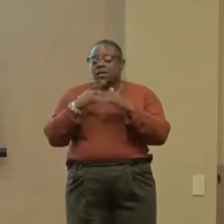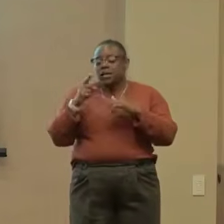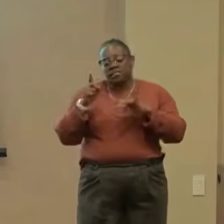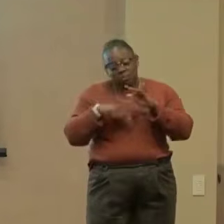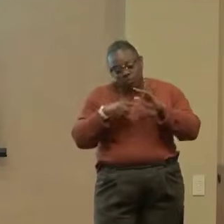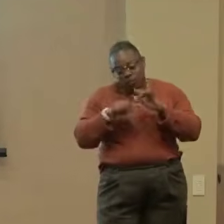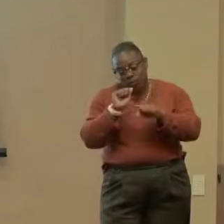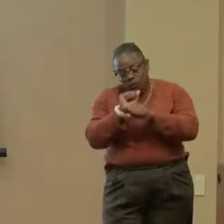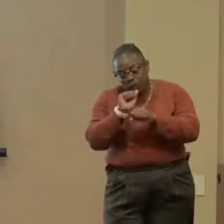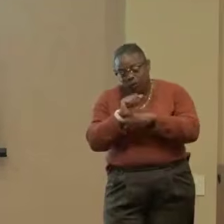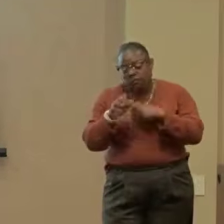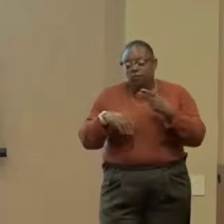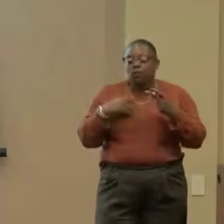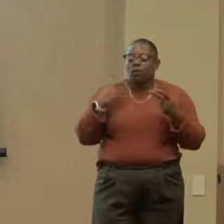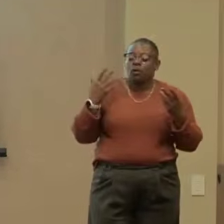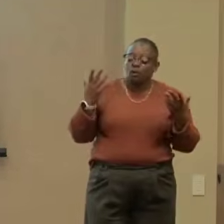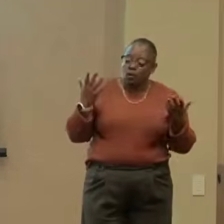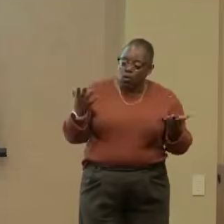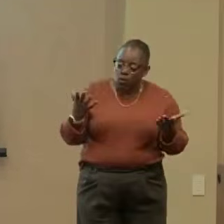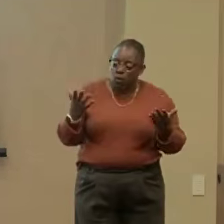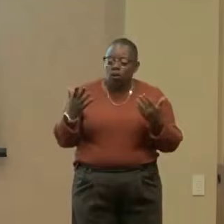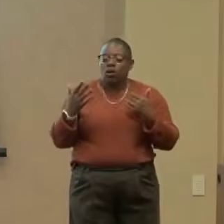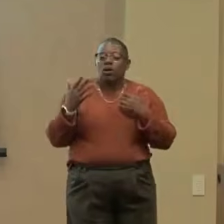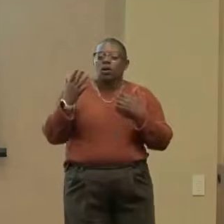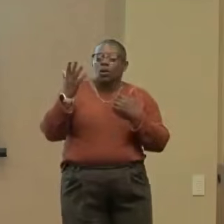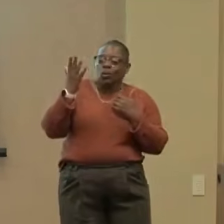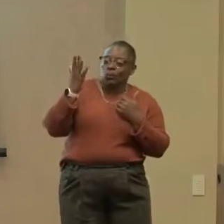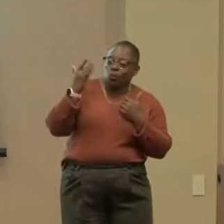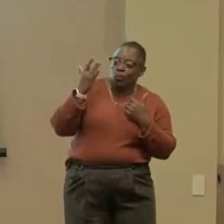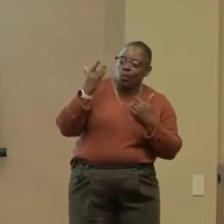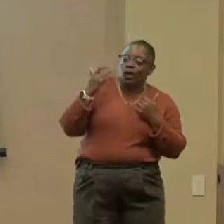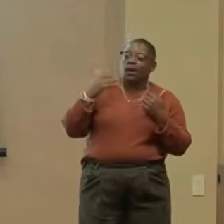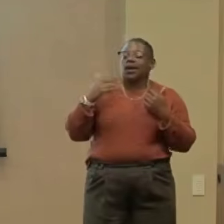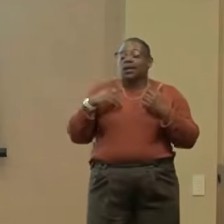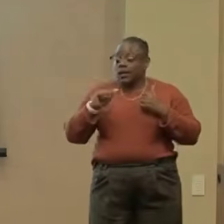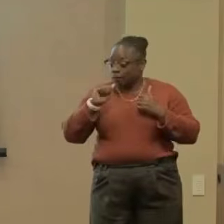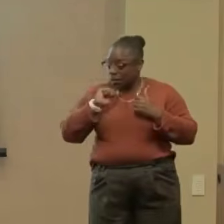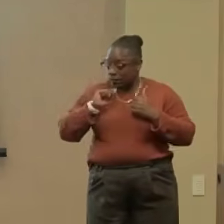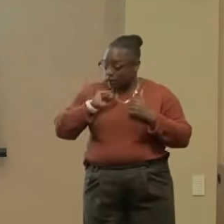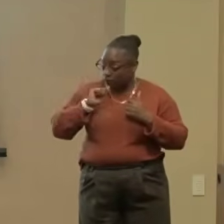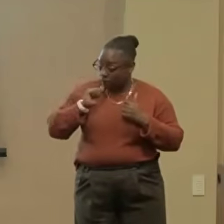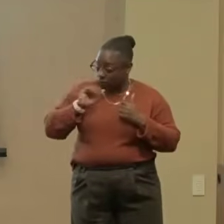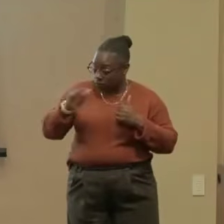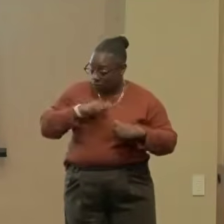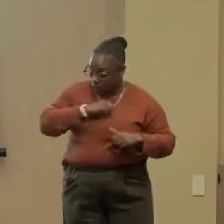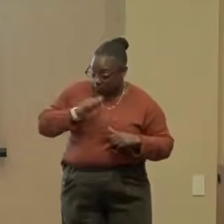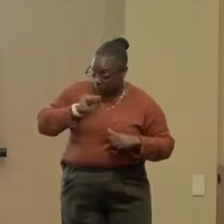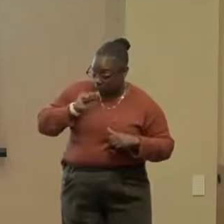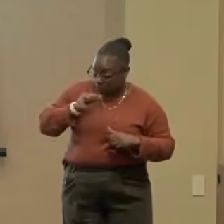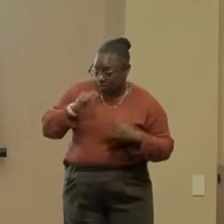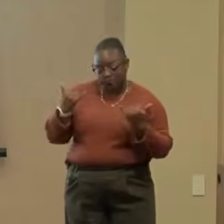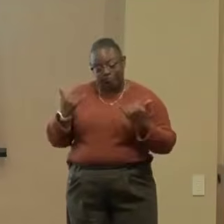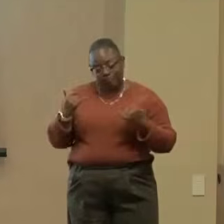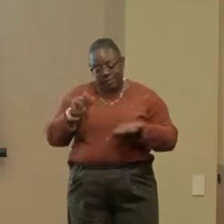out, or sometimes why Miss Vanya is not going to be as patient today with your attitude or